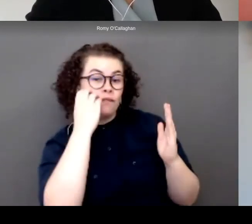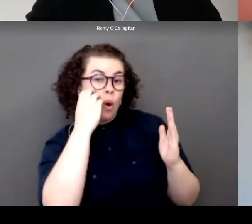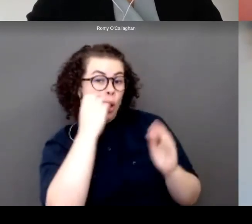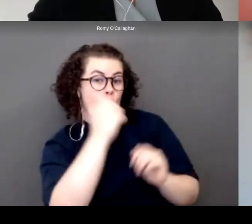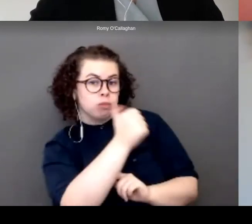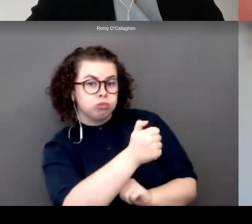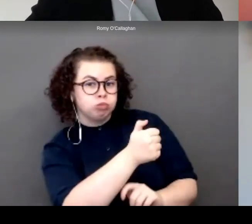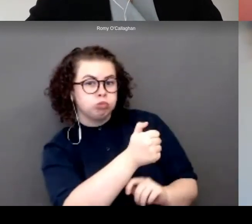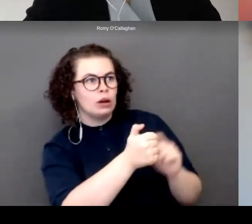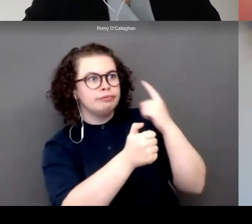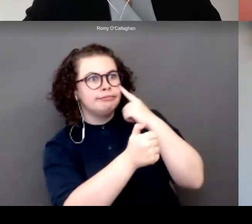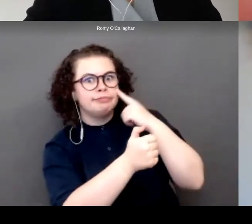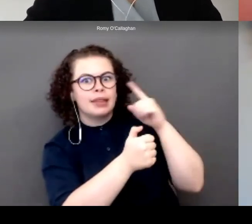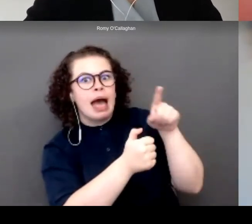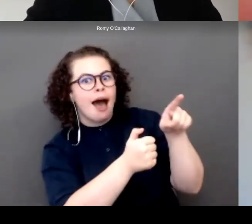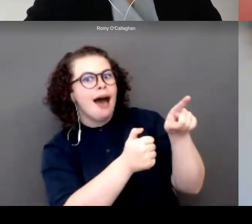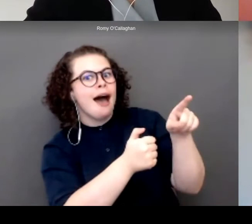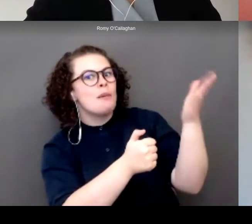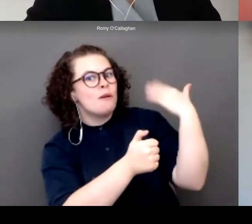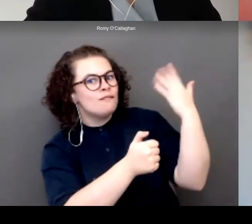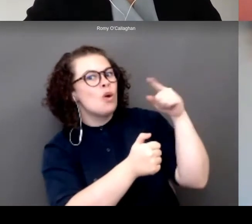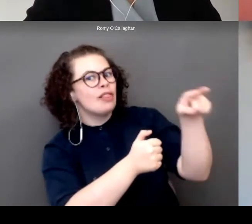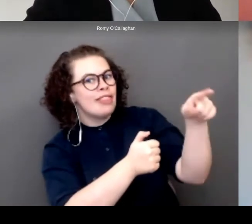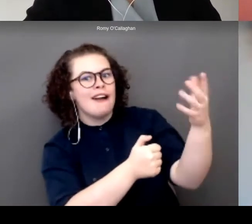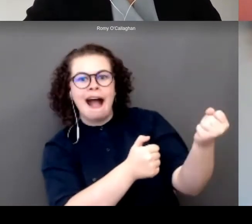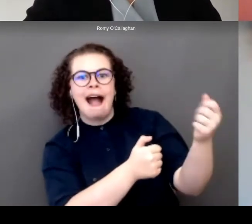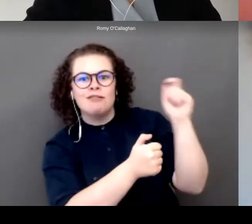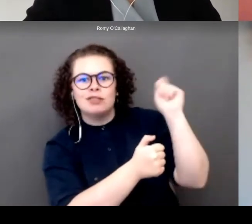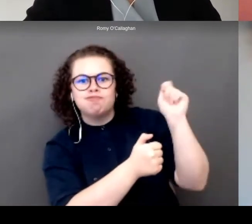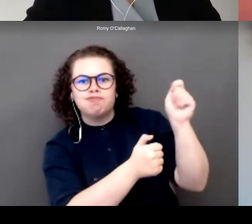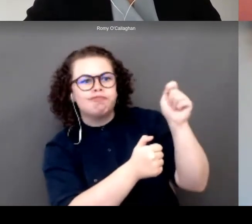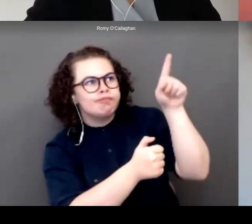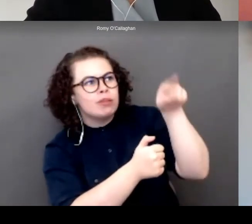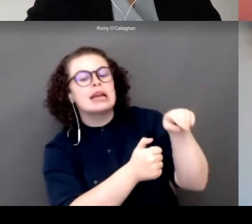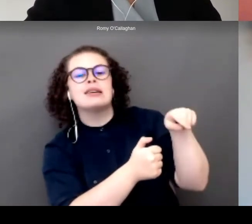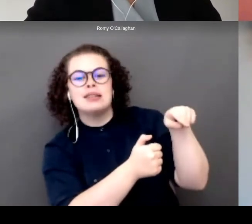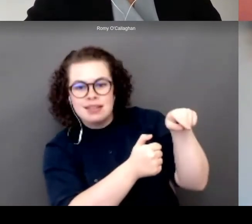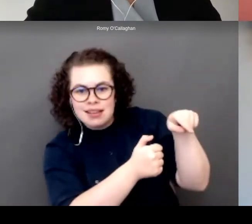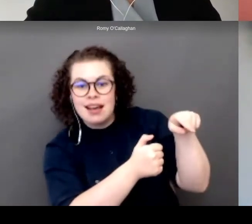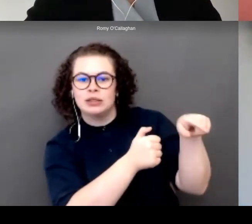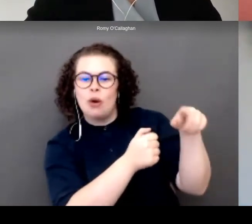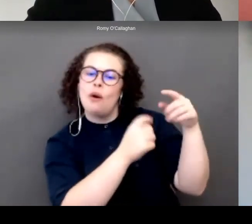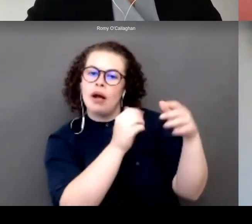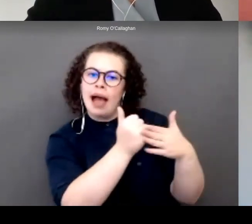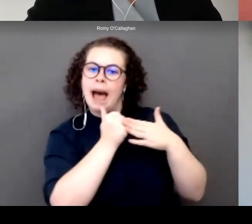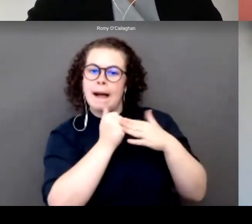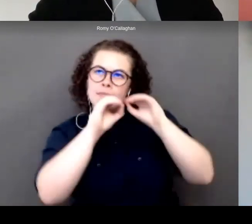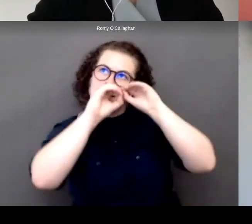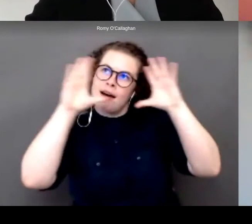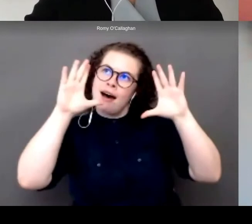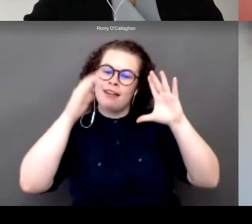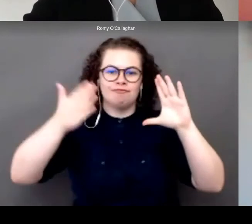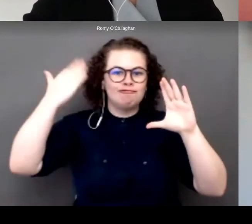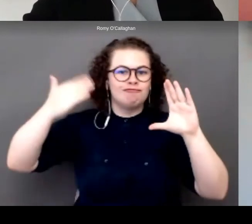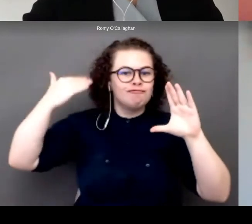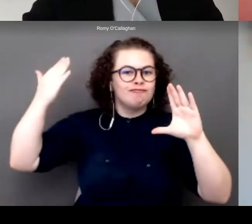the significant culture that existed in that time. Then in 2018,